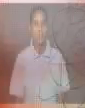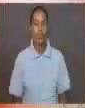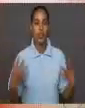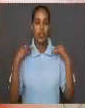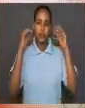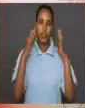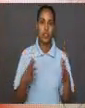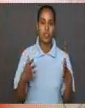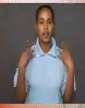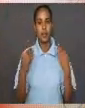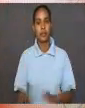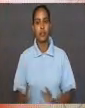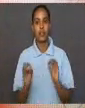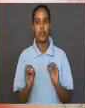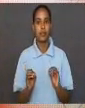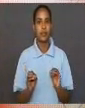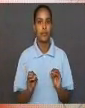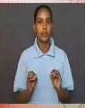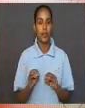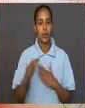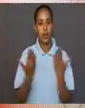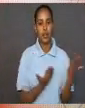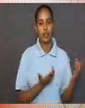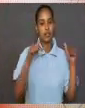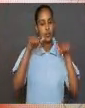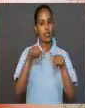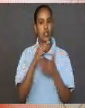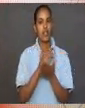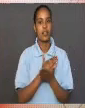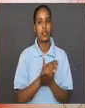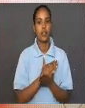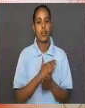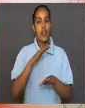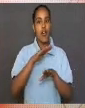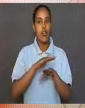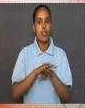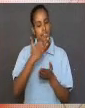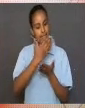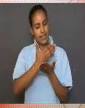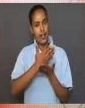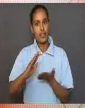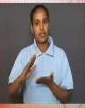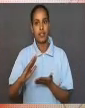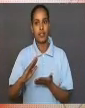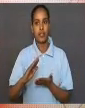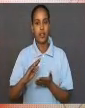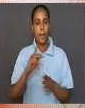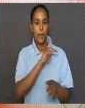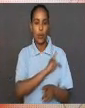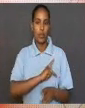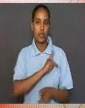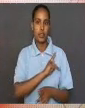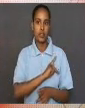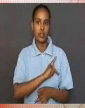Hello, teacher. Hello, students. Welcome to today's lesson on the extraction,